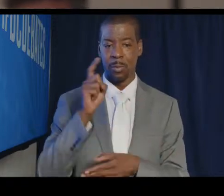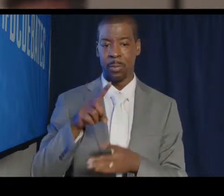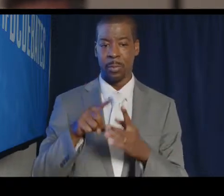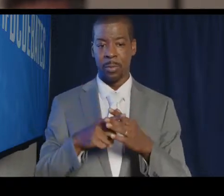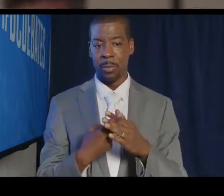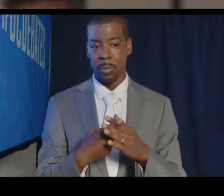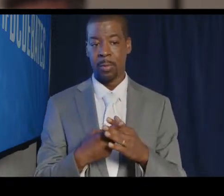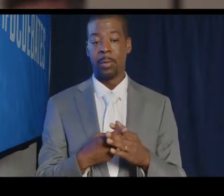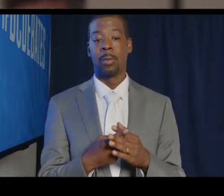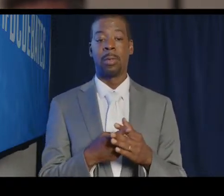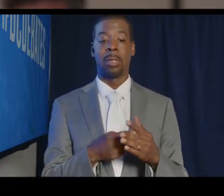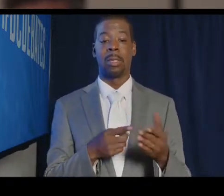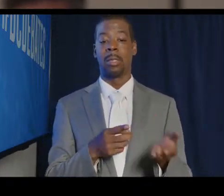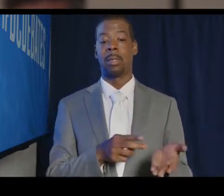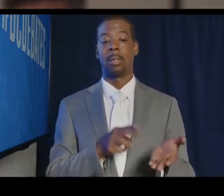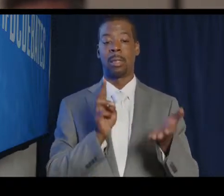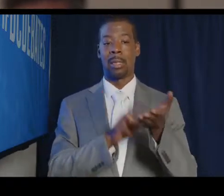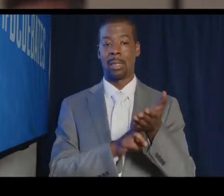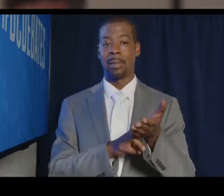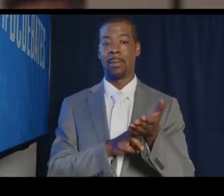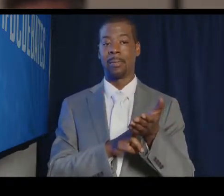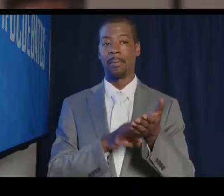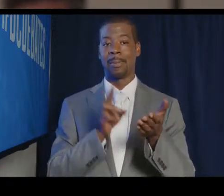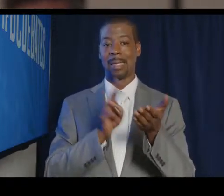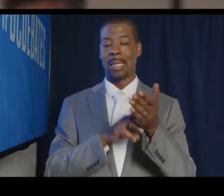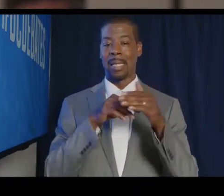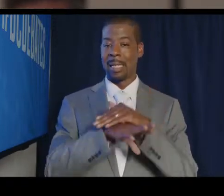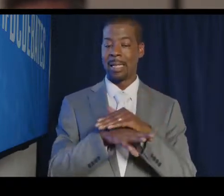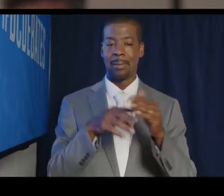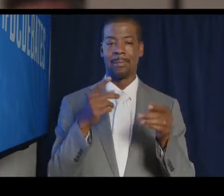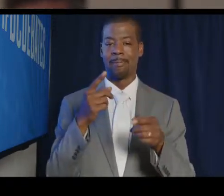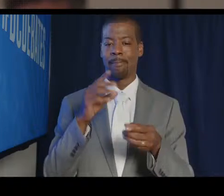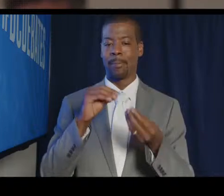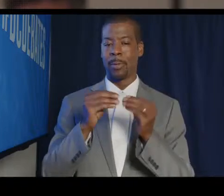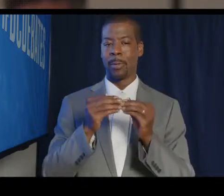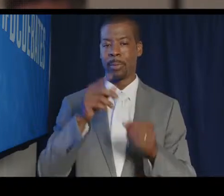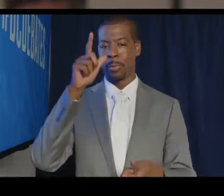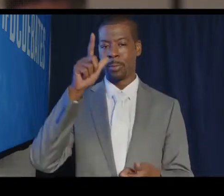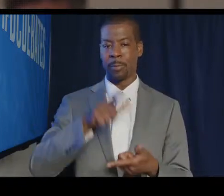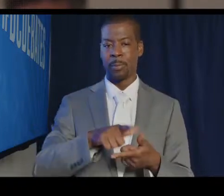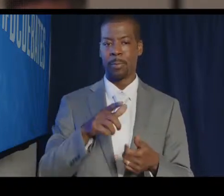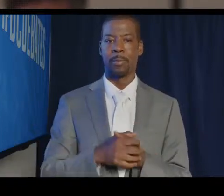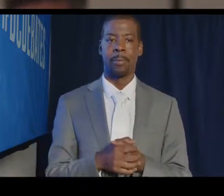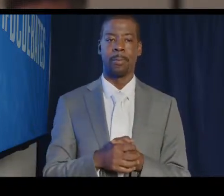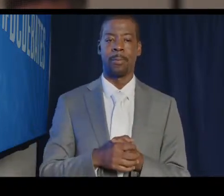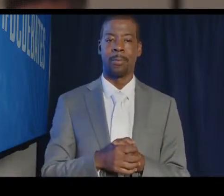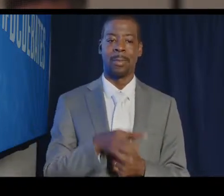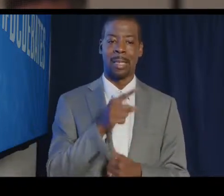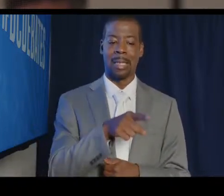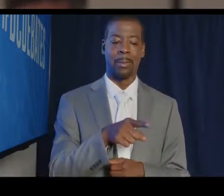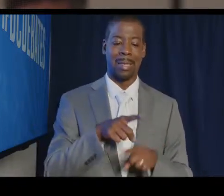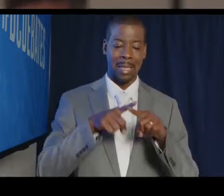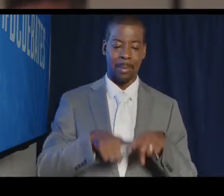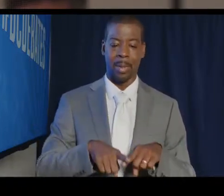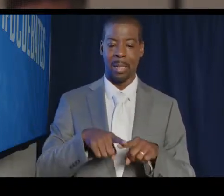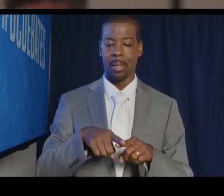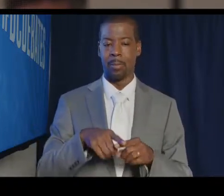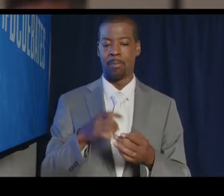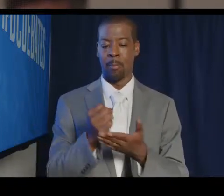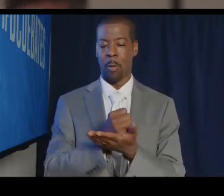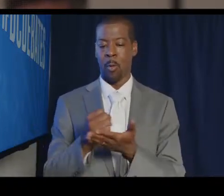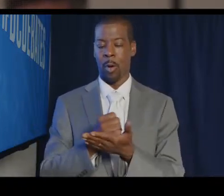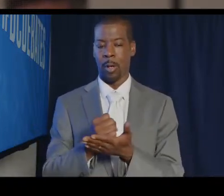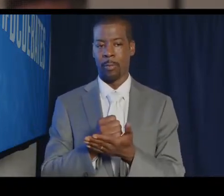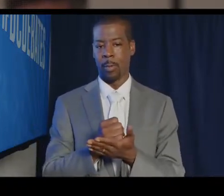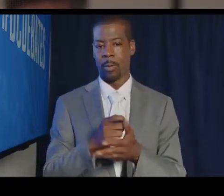had been falling for several years and the school failed to adjust. At one point, it was relying on credit cards to stay open. My question is this: do